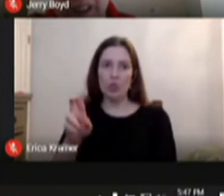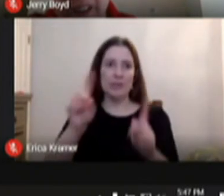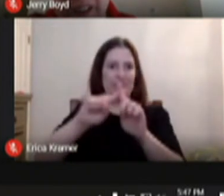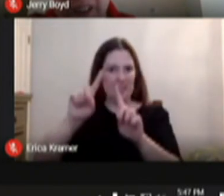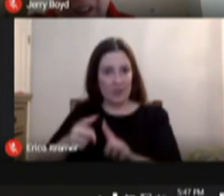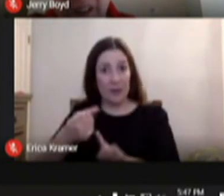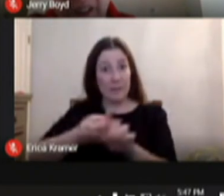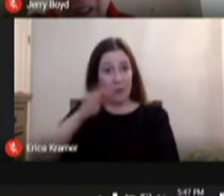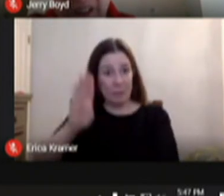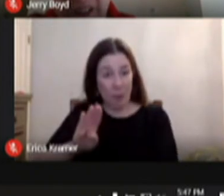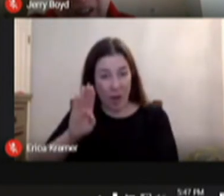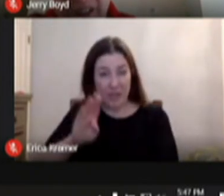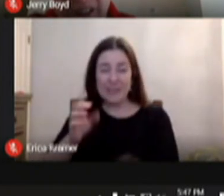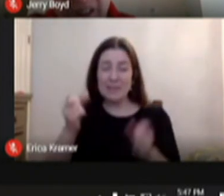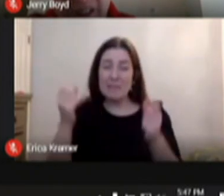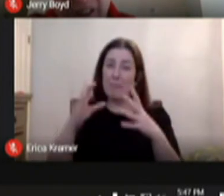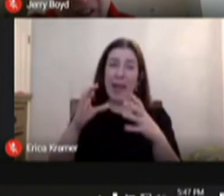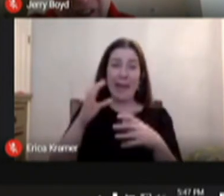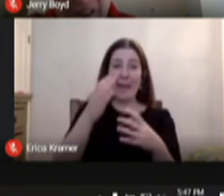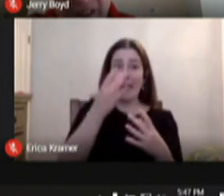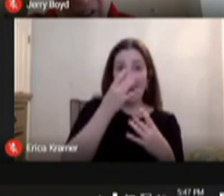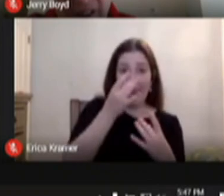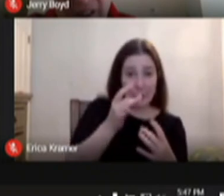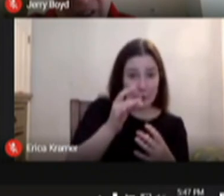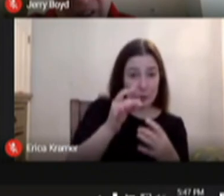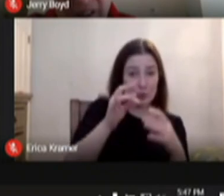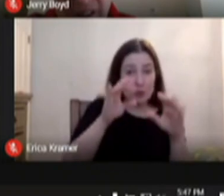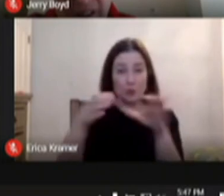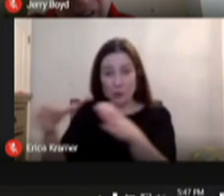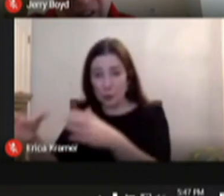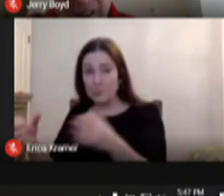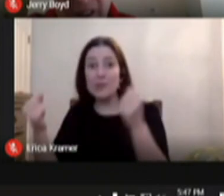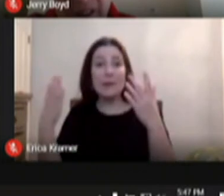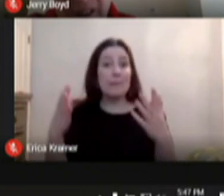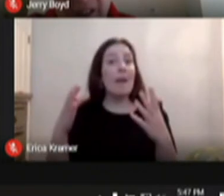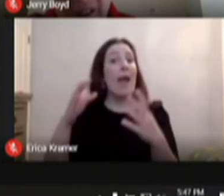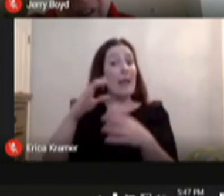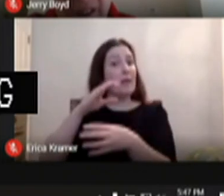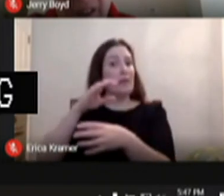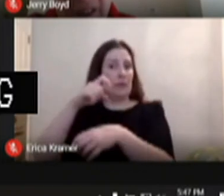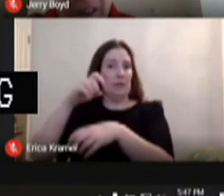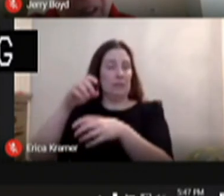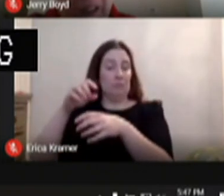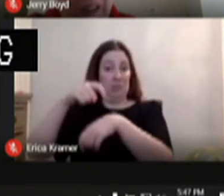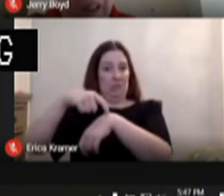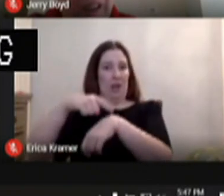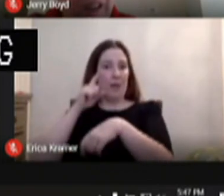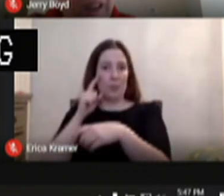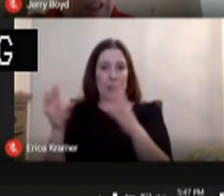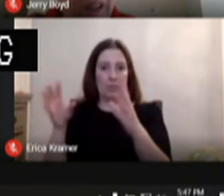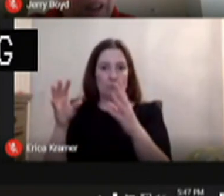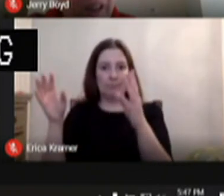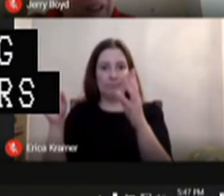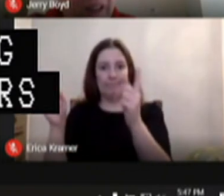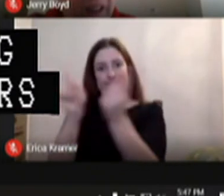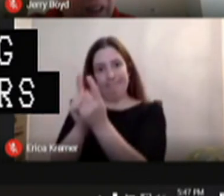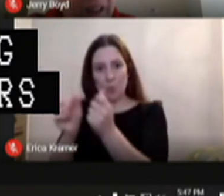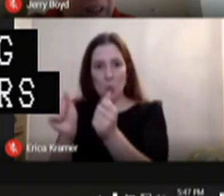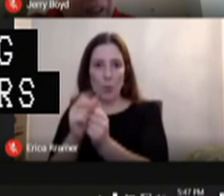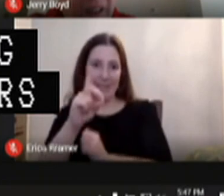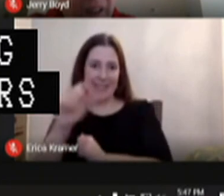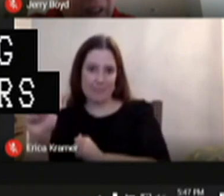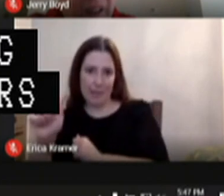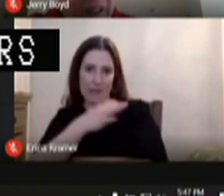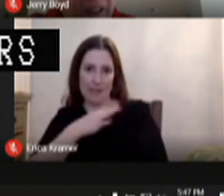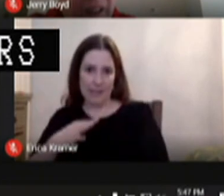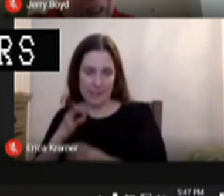many different interest groups, including many times meeting with the disability commissioners and staff members. We heard a